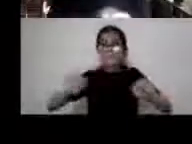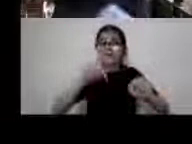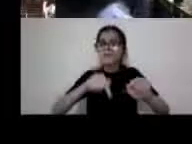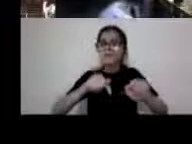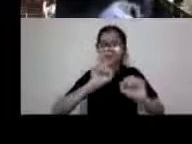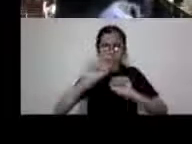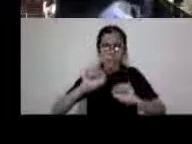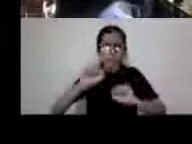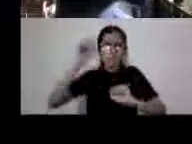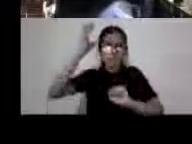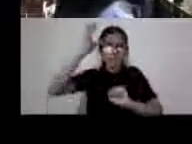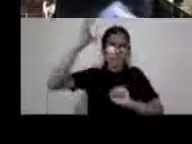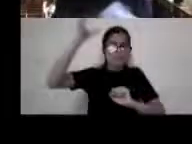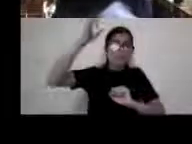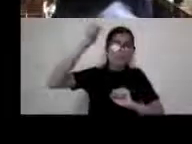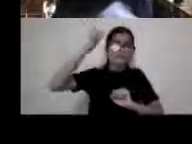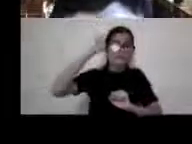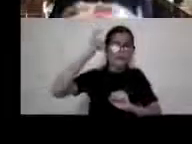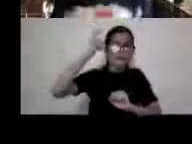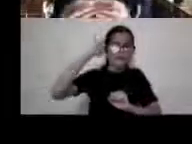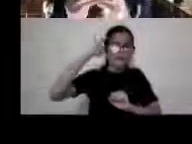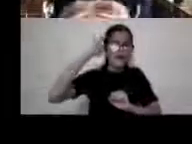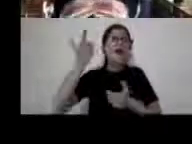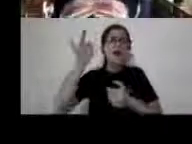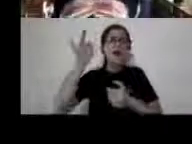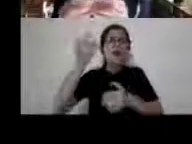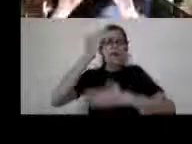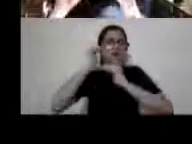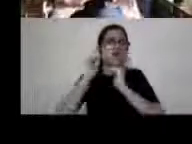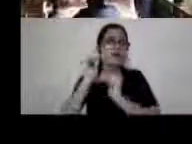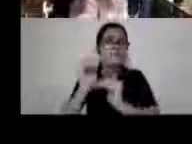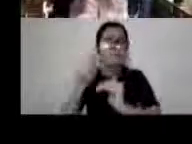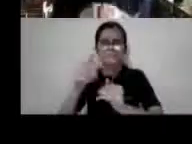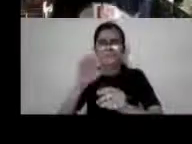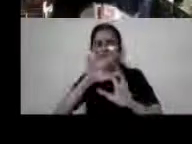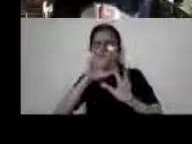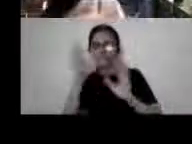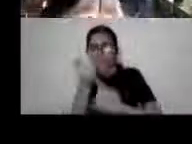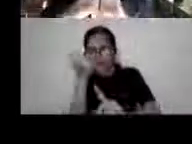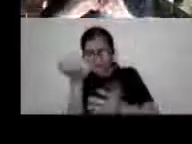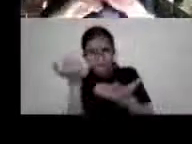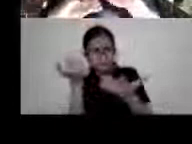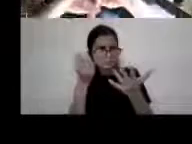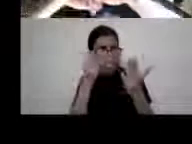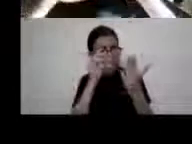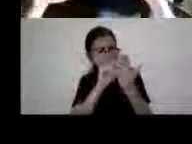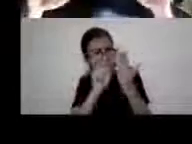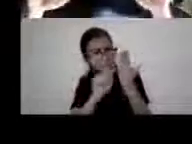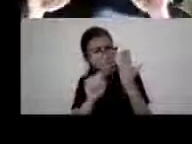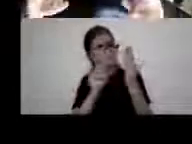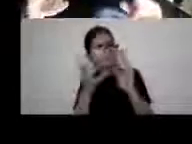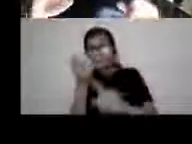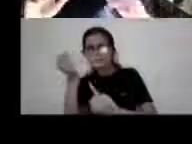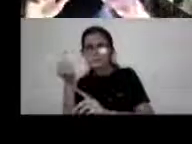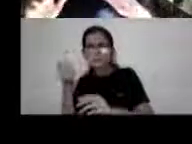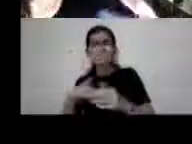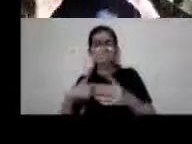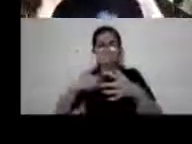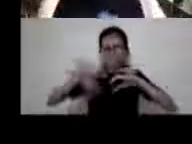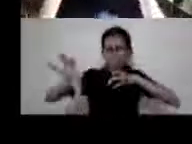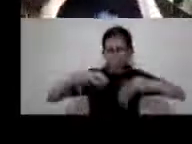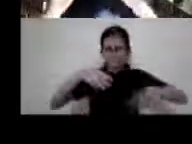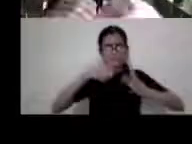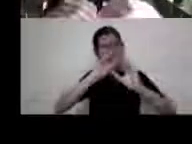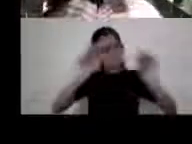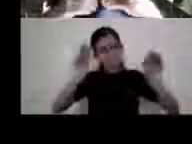cognitive limitations, are able to find their content within the book, because we didn't want to divide anymore. We didn't want to